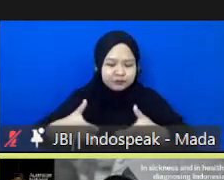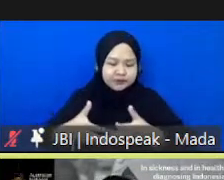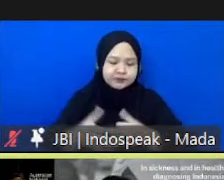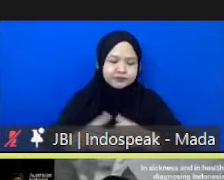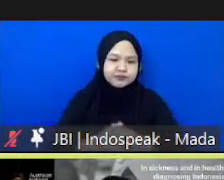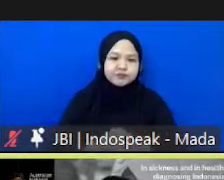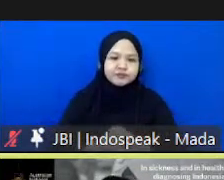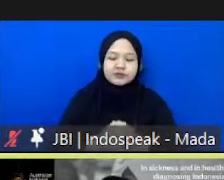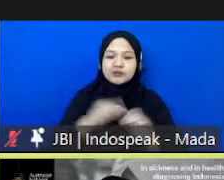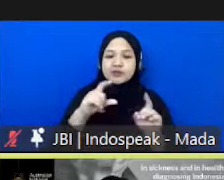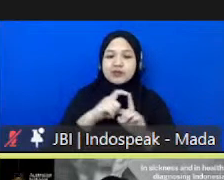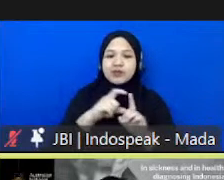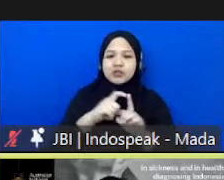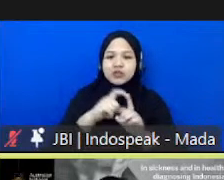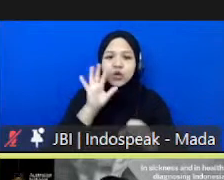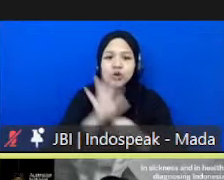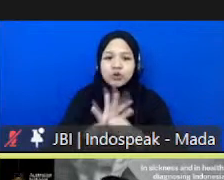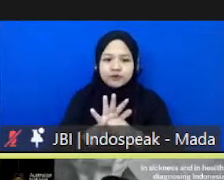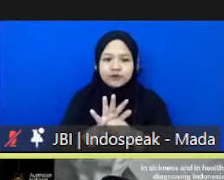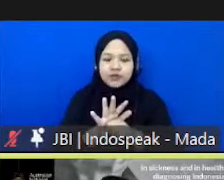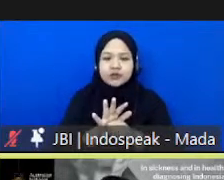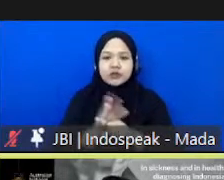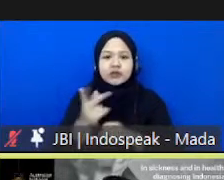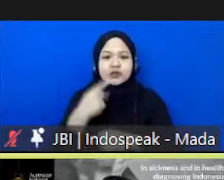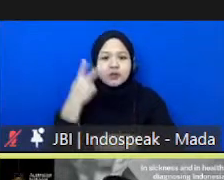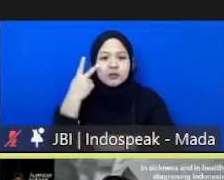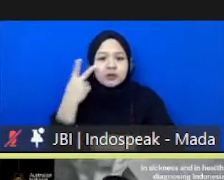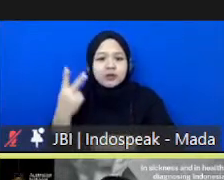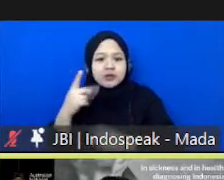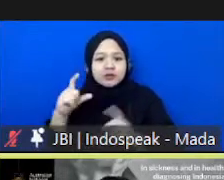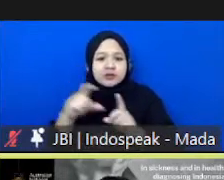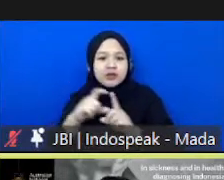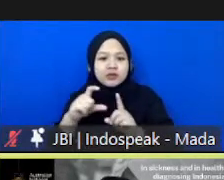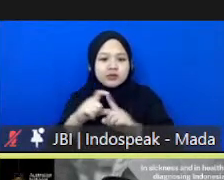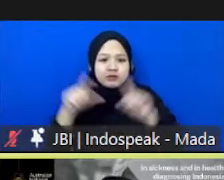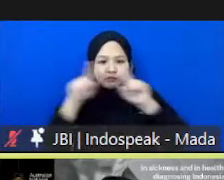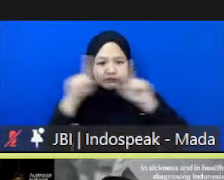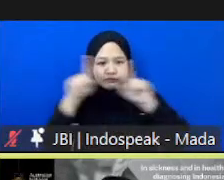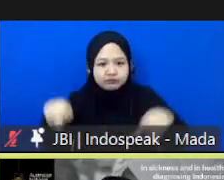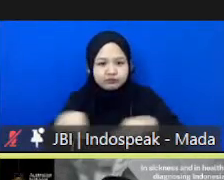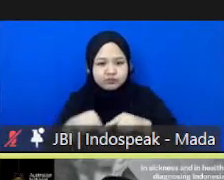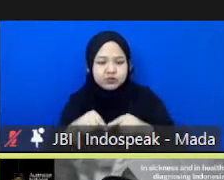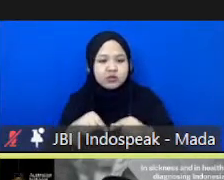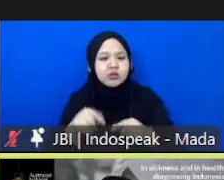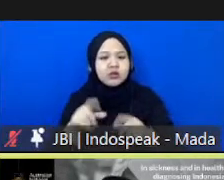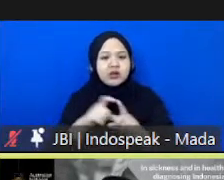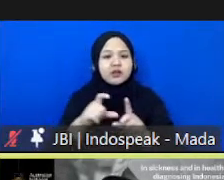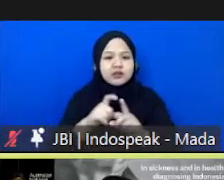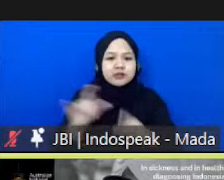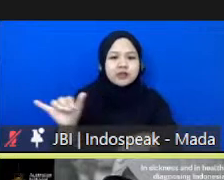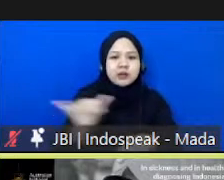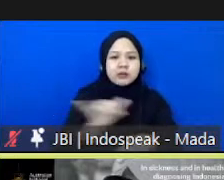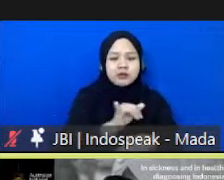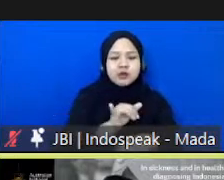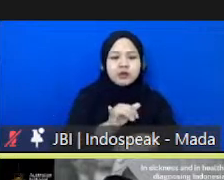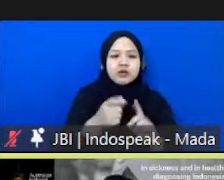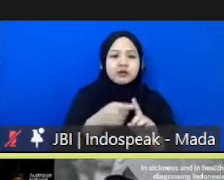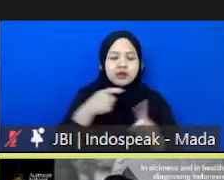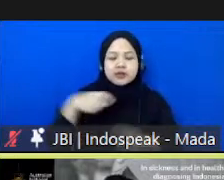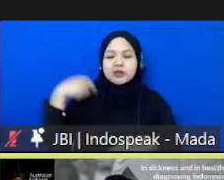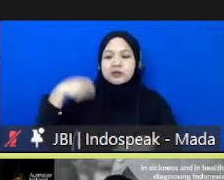data, we procure data from our World in Data, which is essentially the same data that is issued by the Ministry of